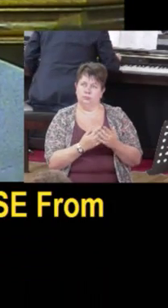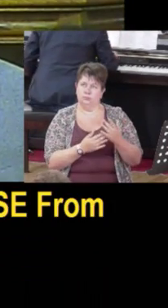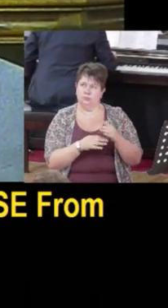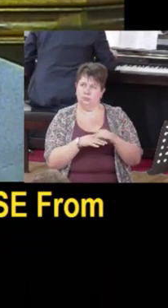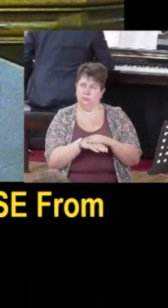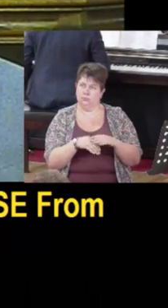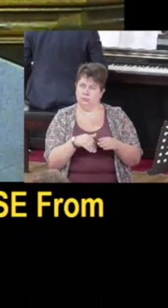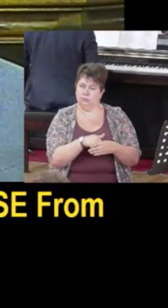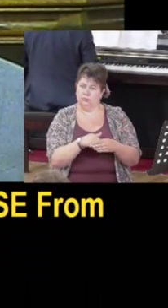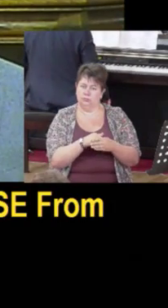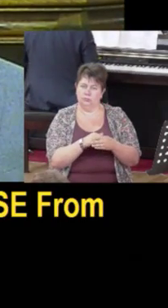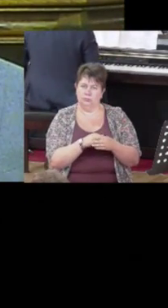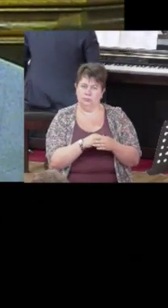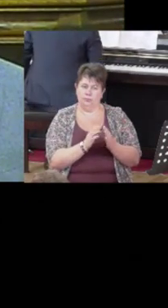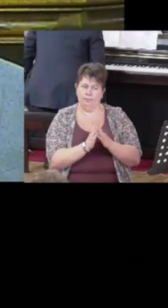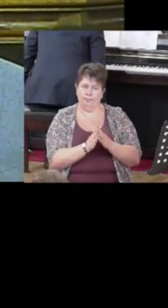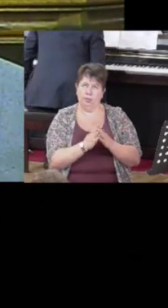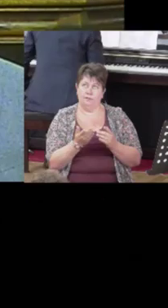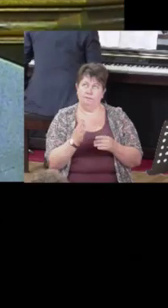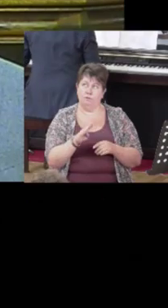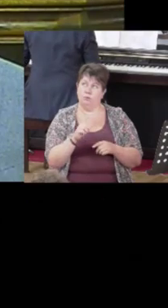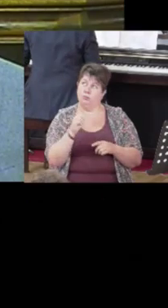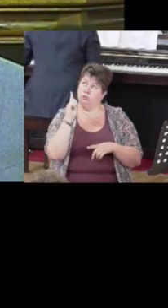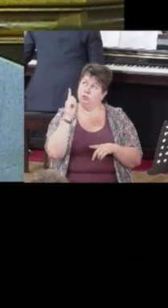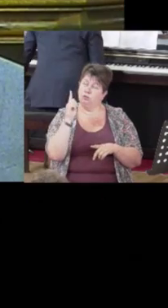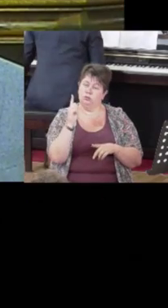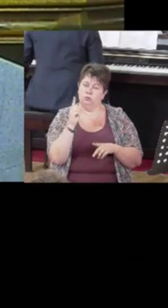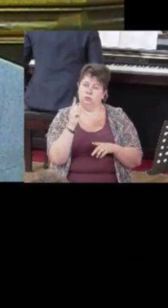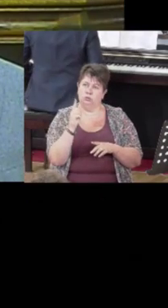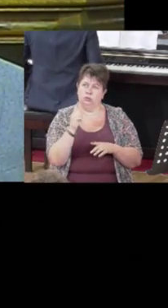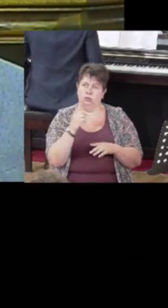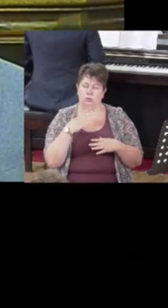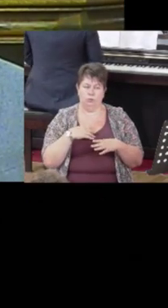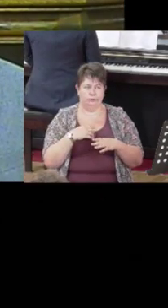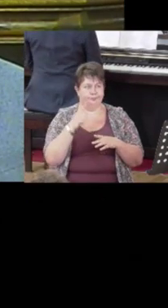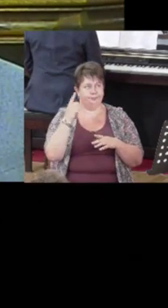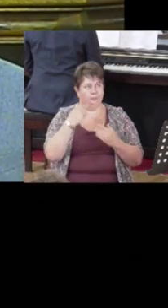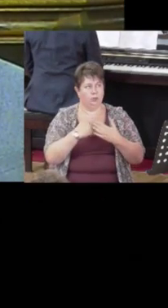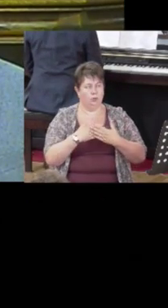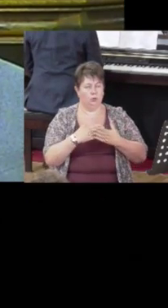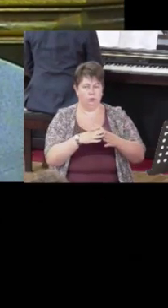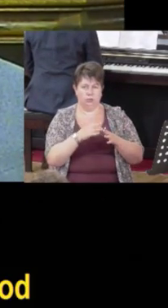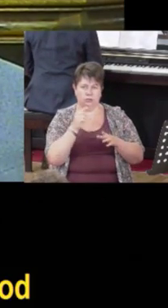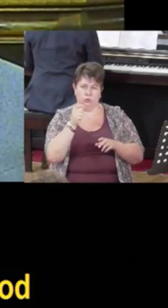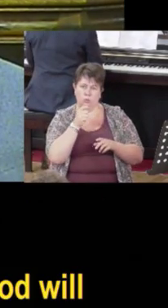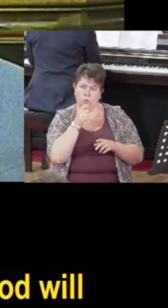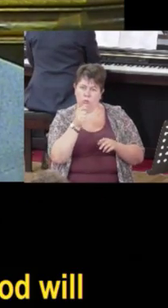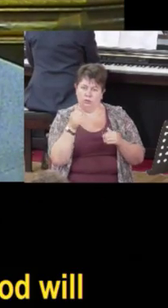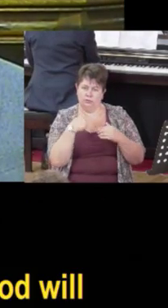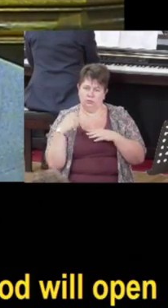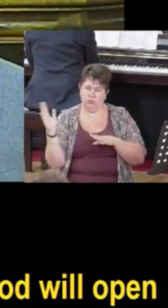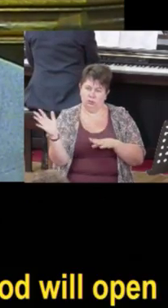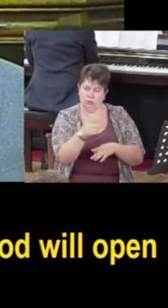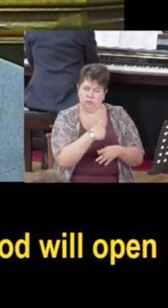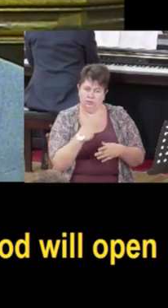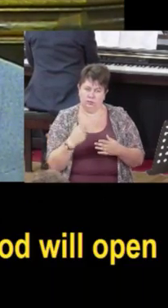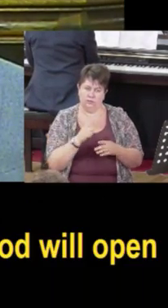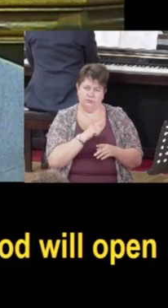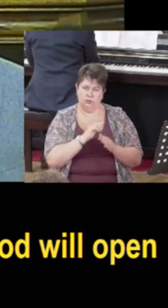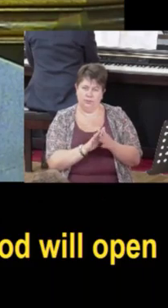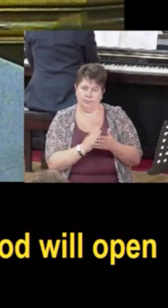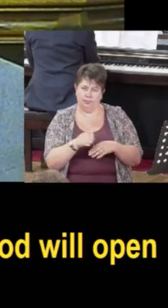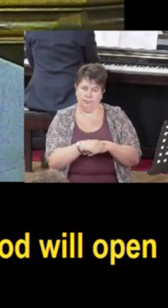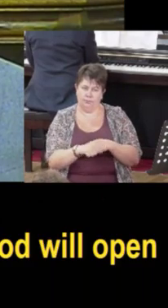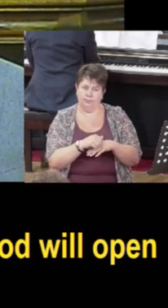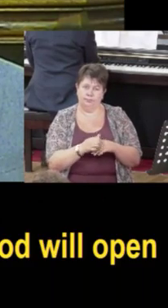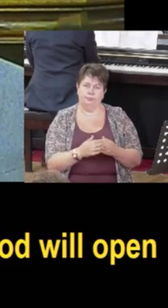is a plea that God will open up his word to us and reveal his presence. So make me understand it.